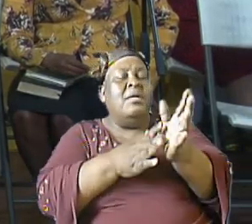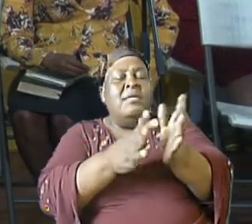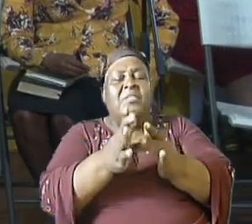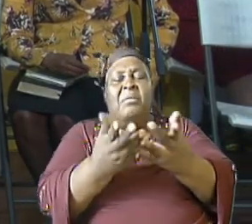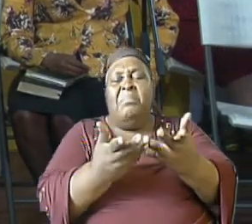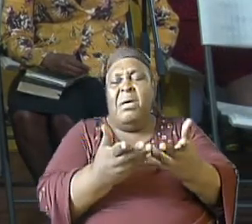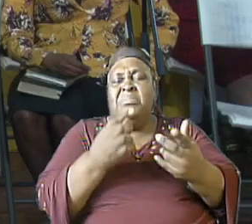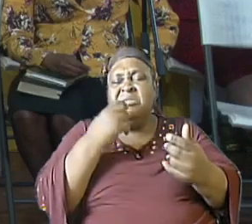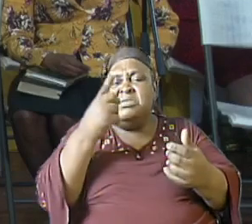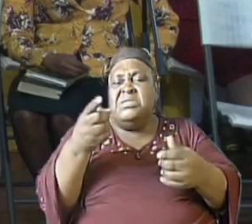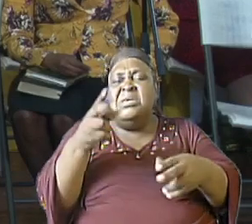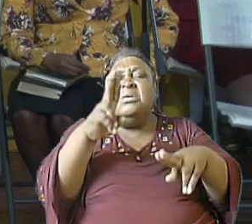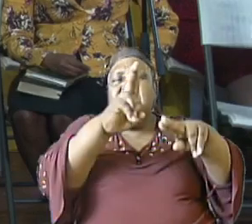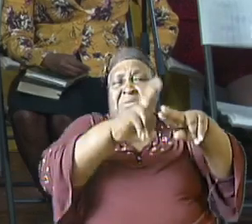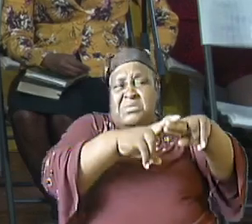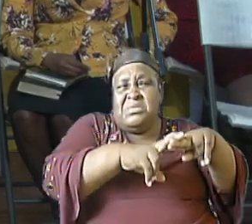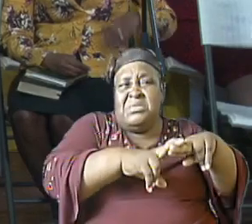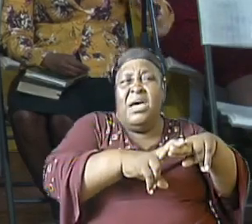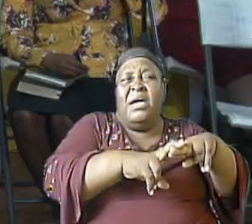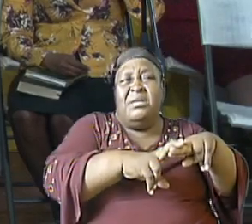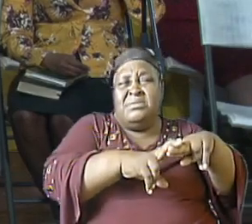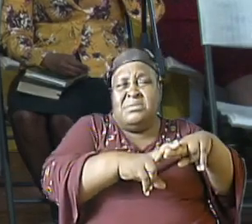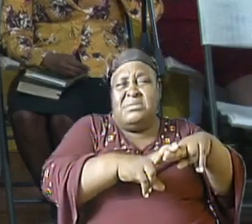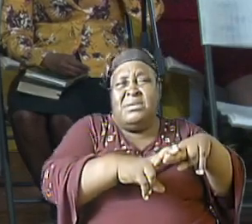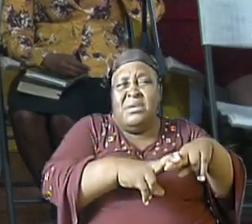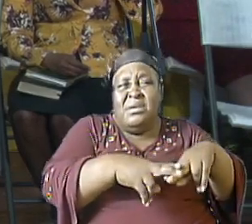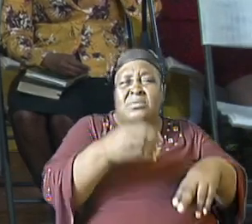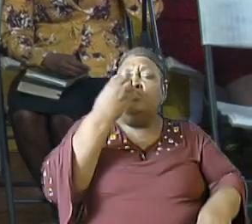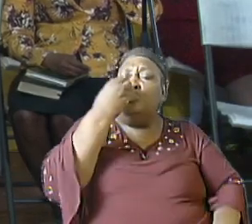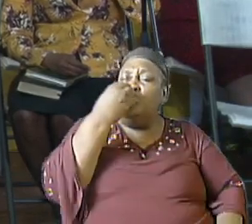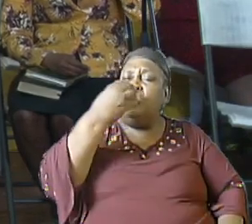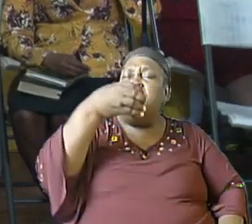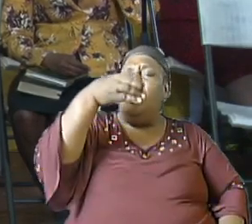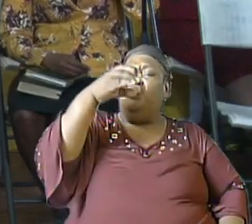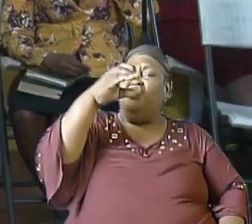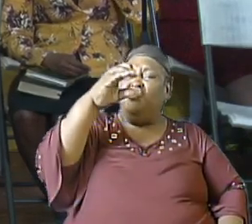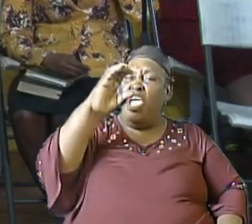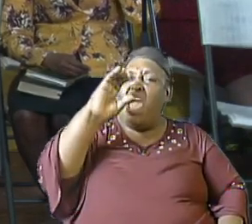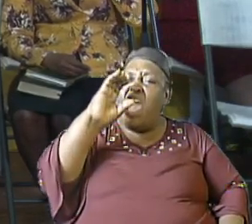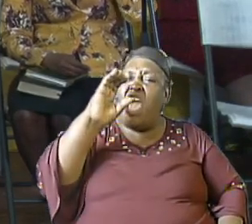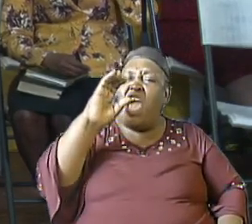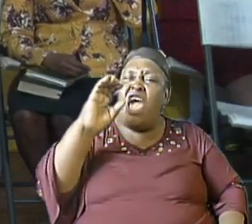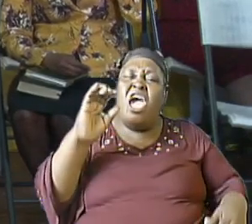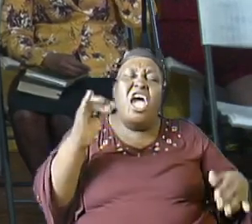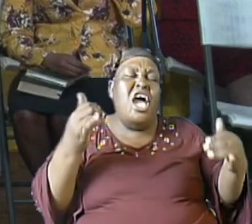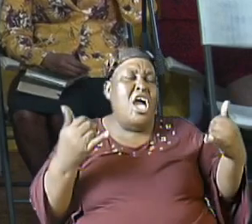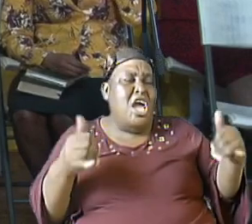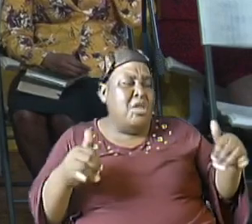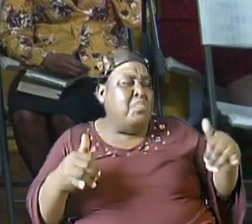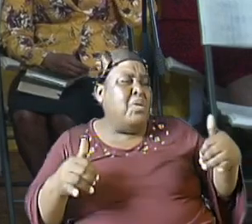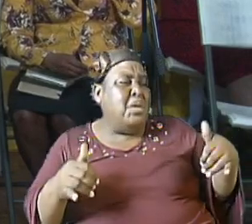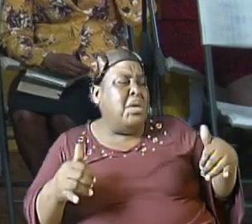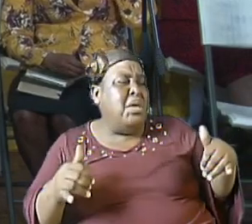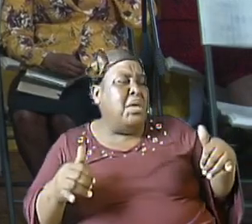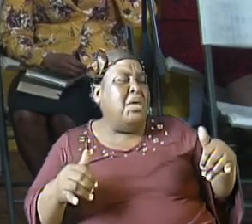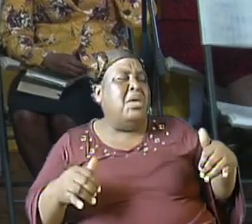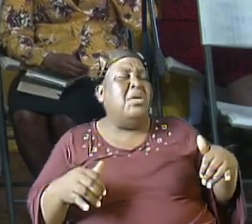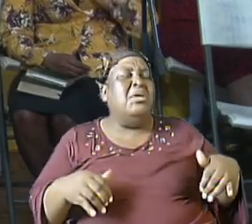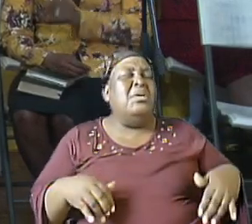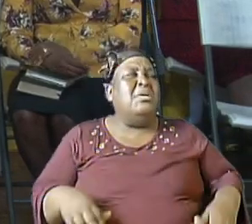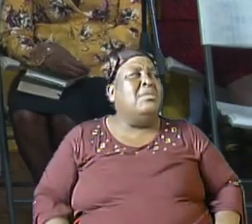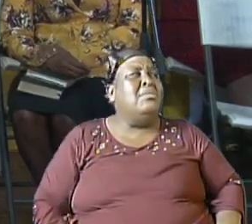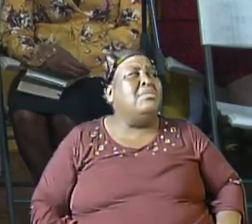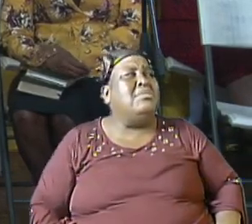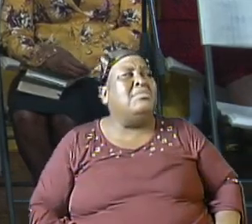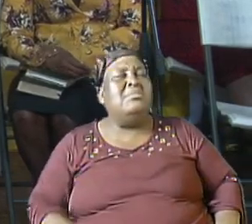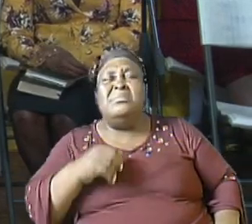Bible says they sat down to eat and drink and rose up to play. Not to play like hopscotch and